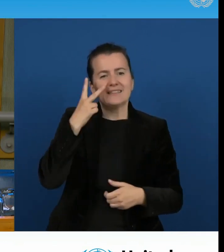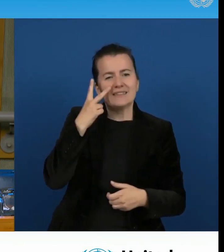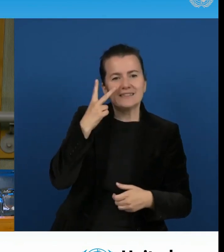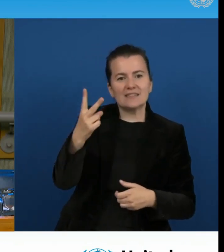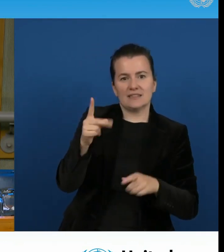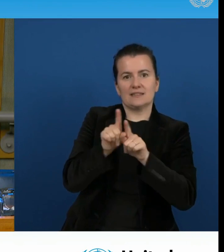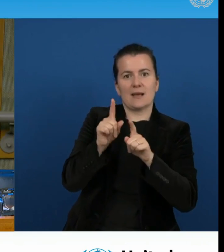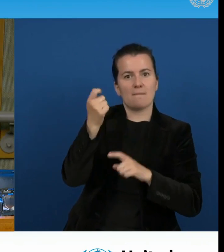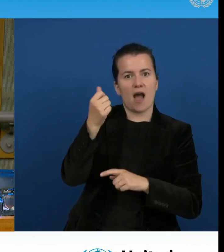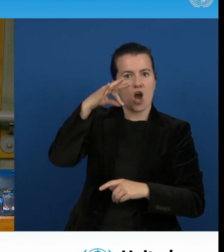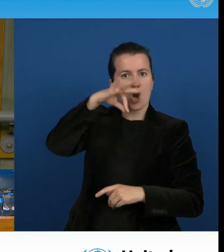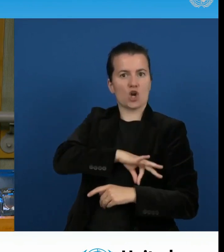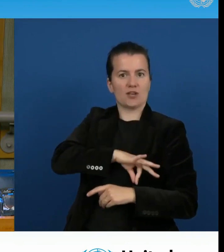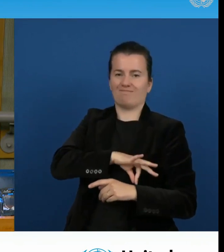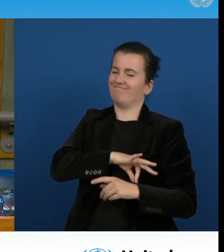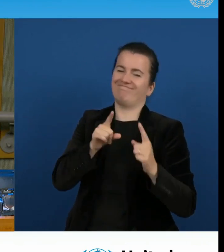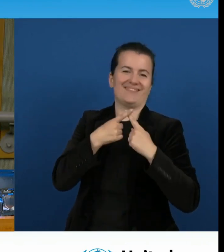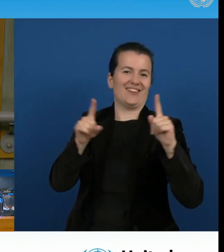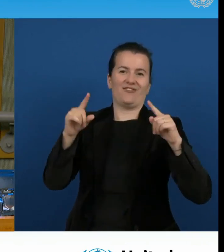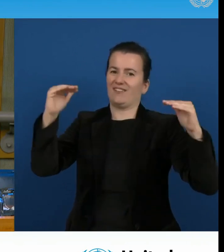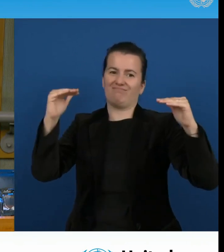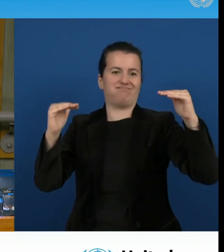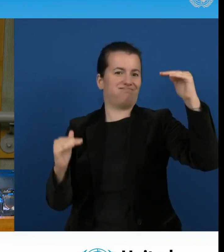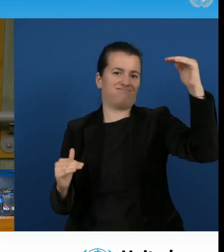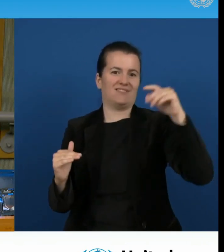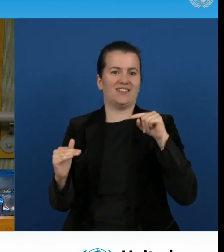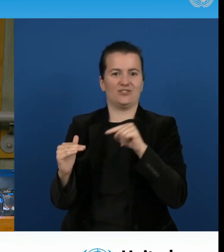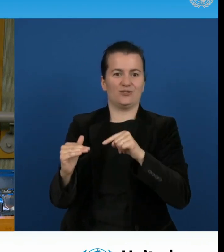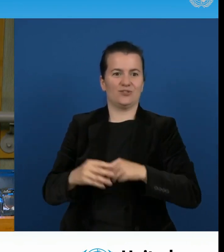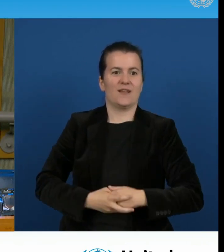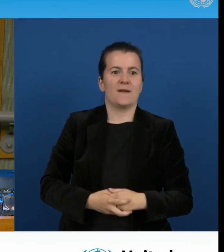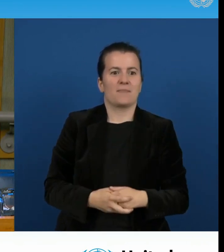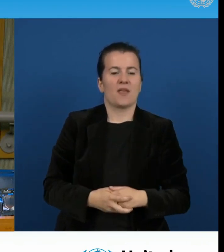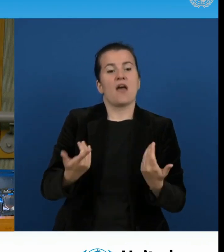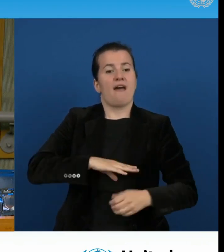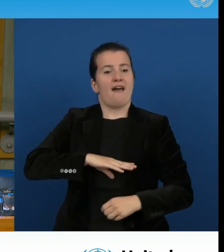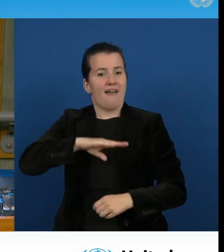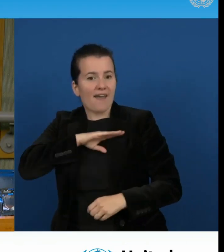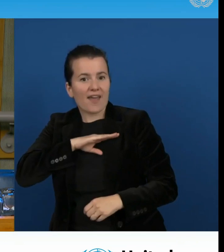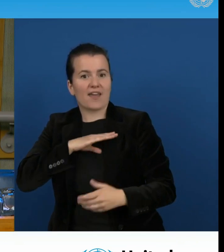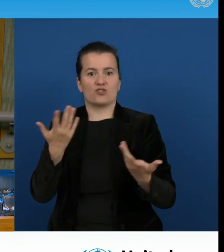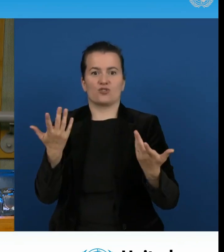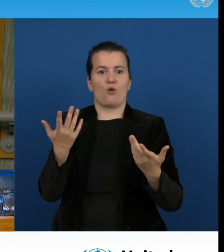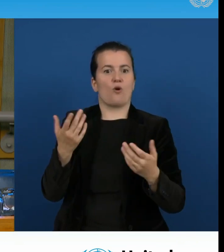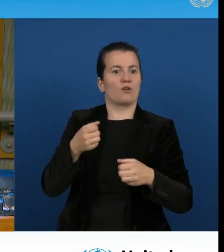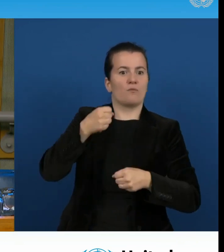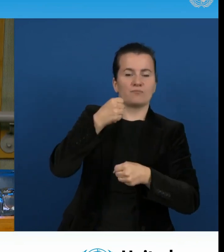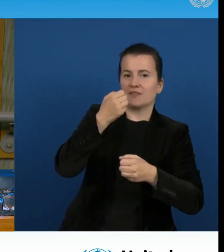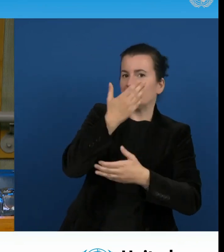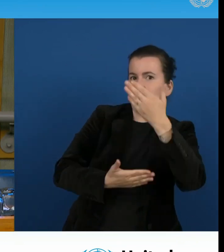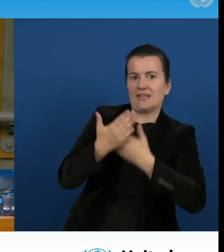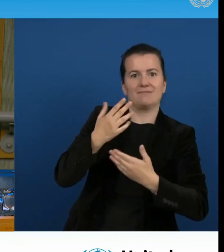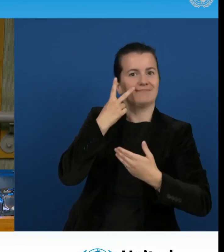with disabilities. A particular concerning statistic which applies to all regions is that of youth with disabilities,